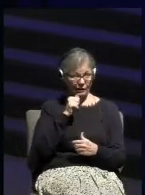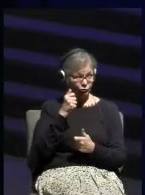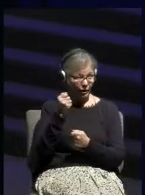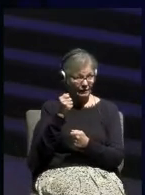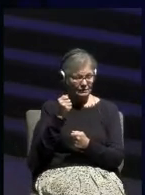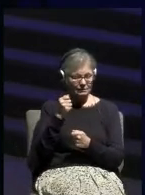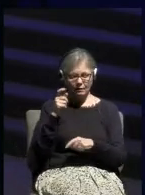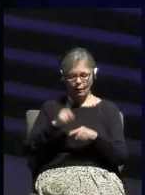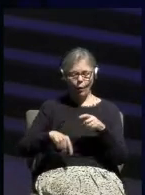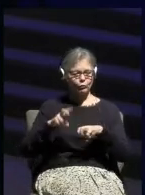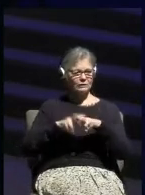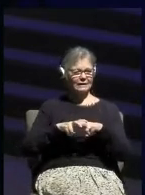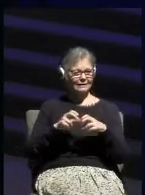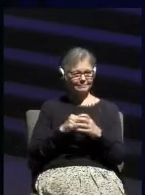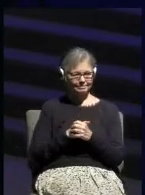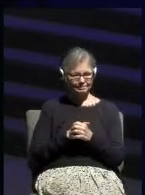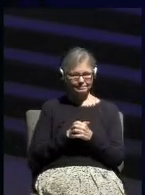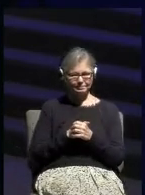Right?